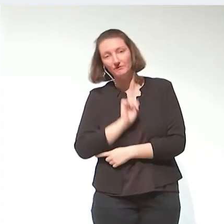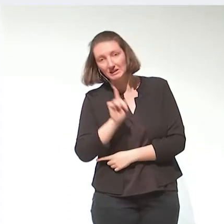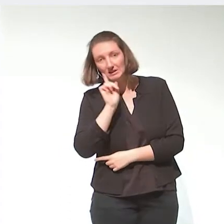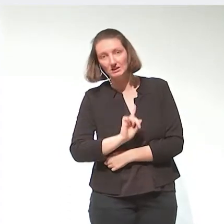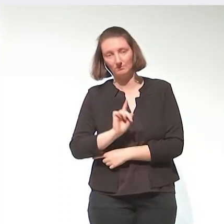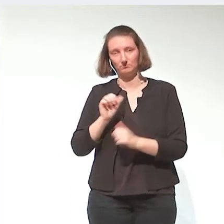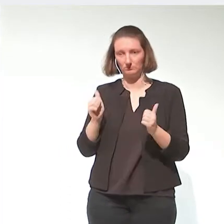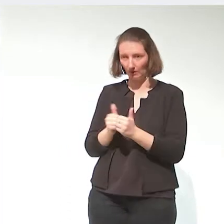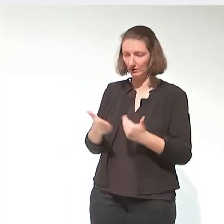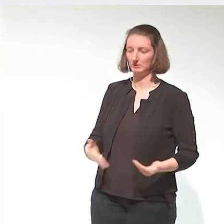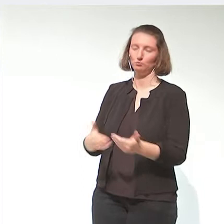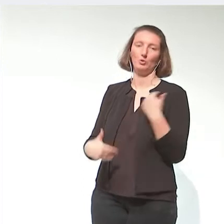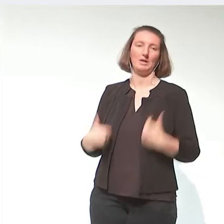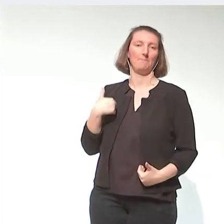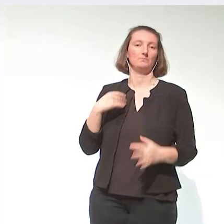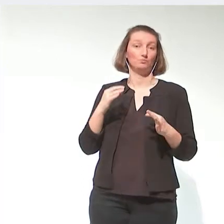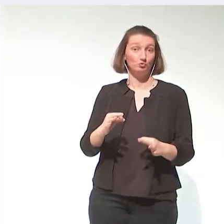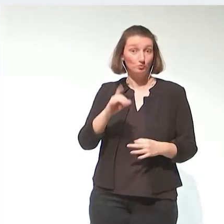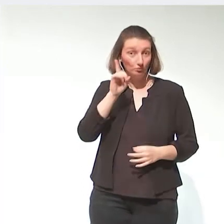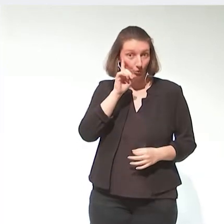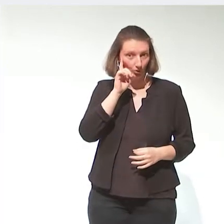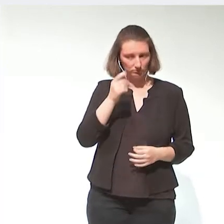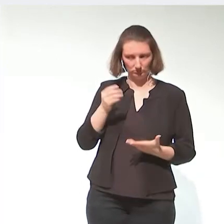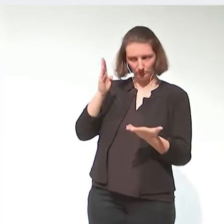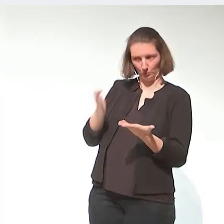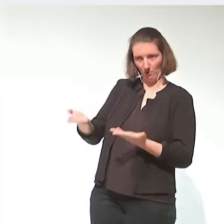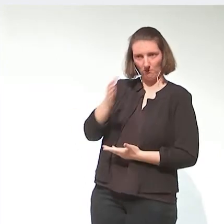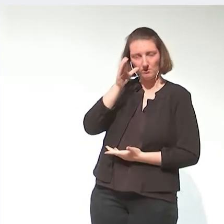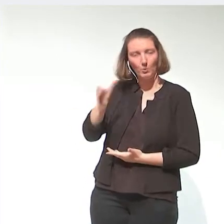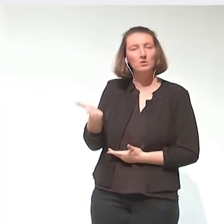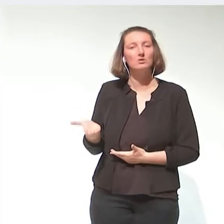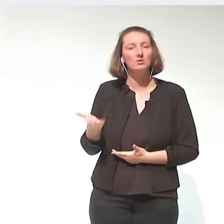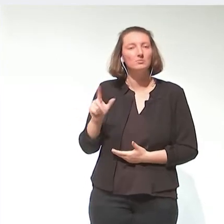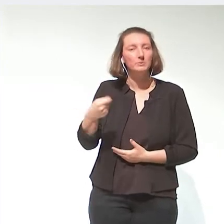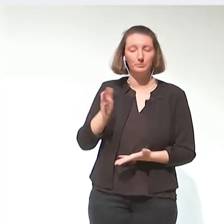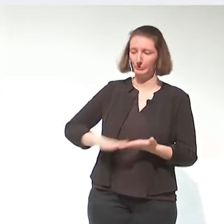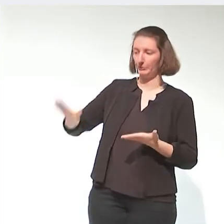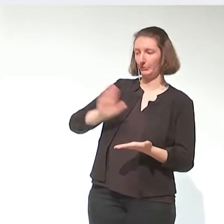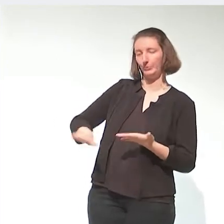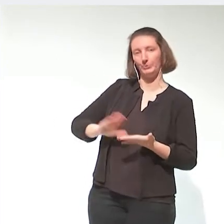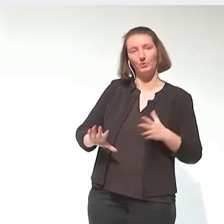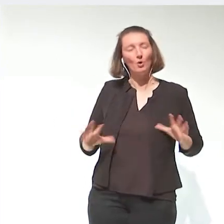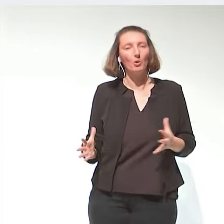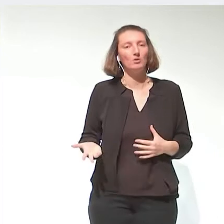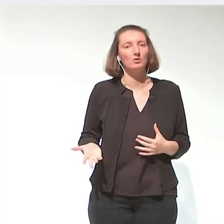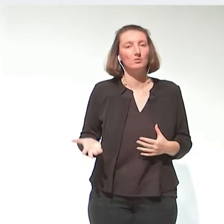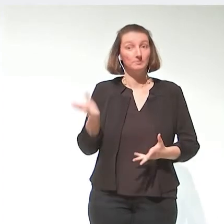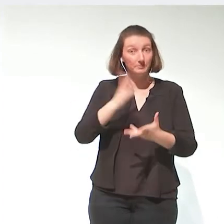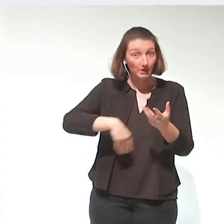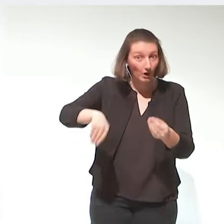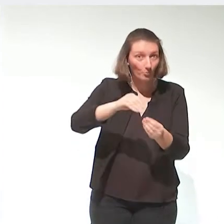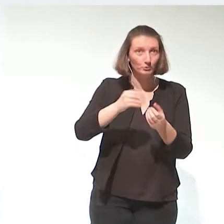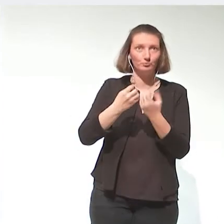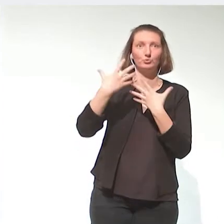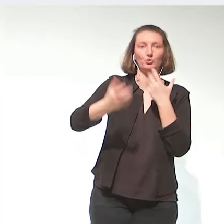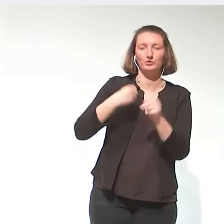parcel of including women and girls who are the handicapped. We need to listen